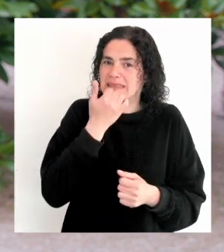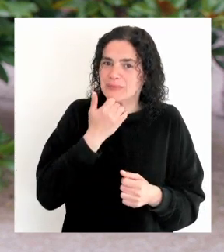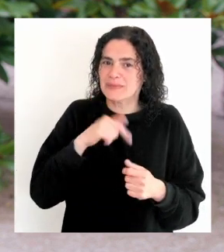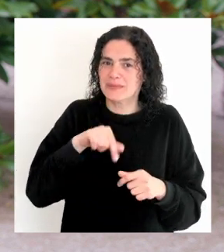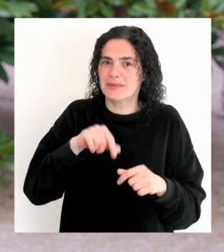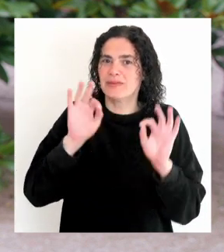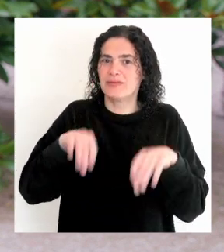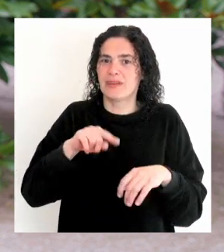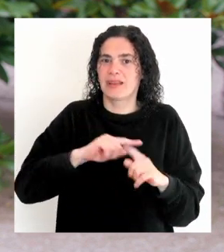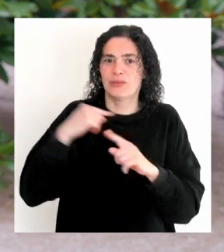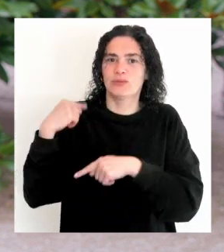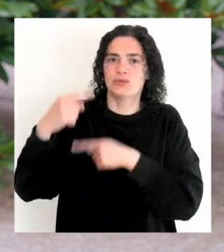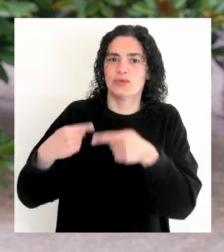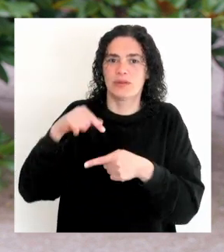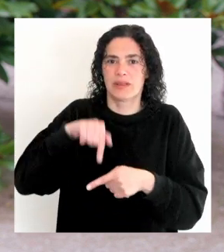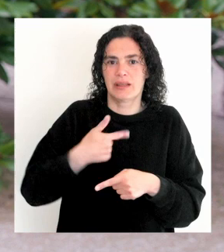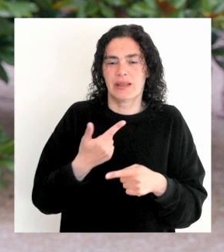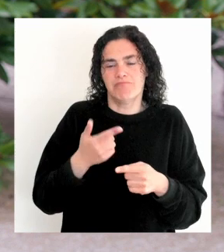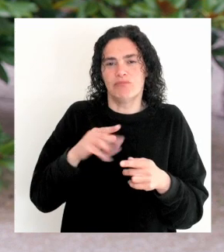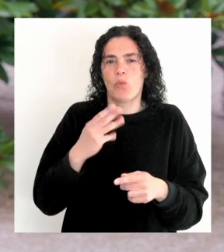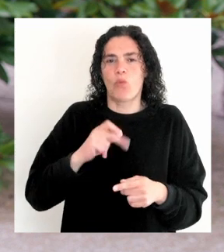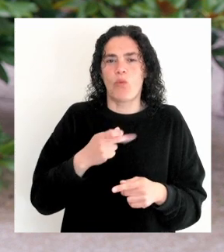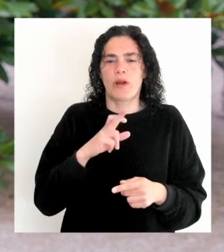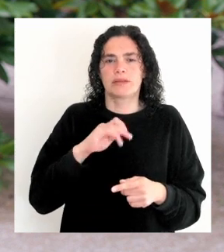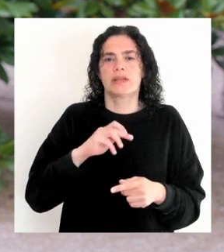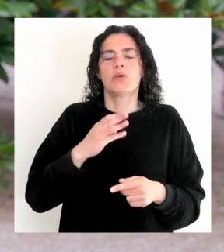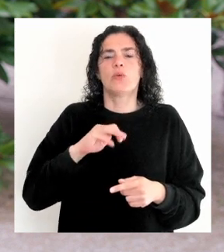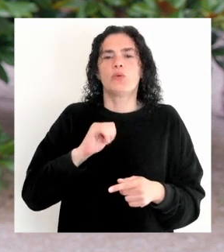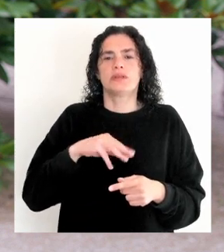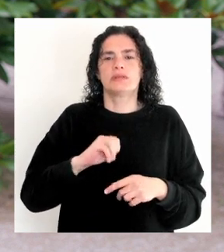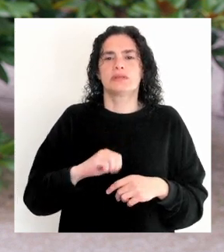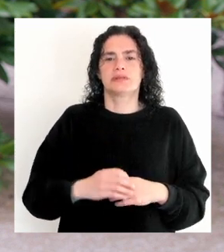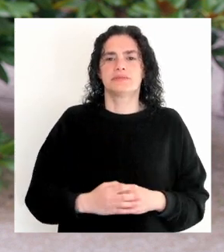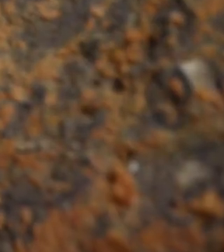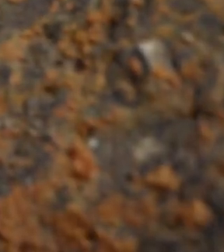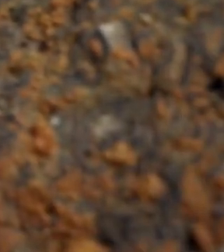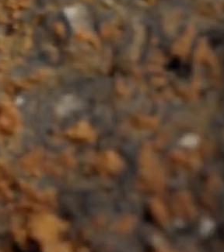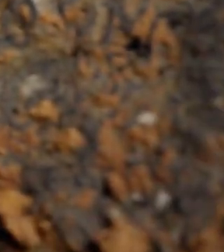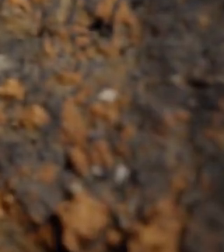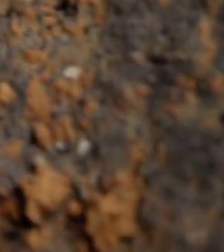it's a very nice way of closing a cycle or creating the type of circuitry I like.